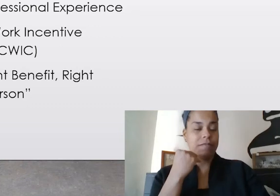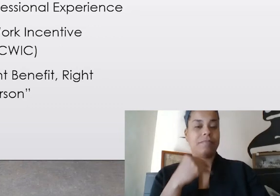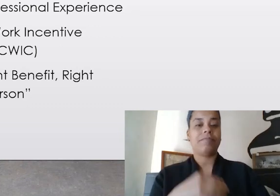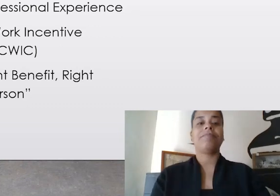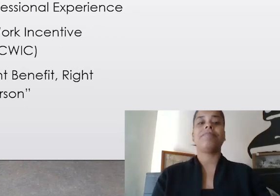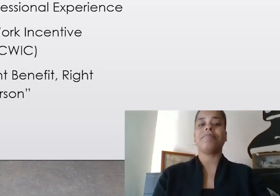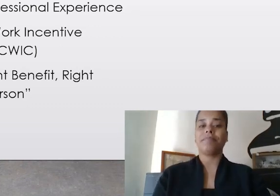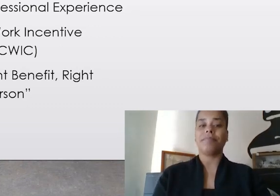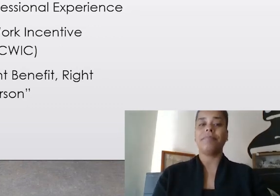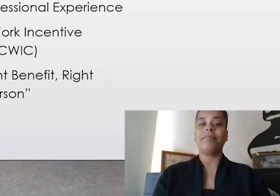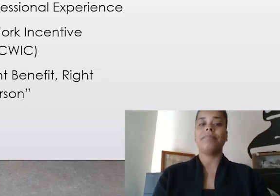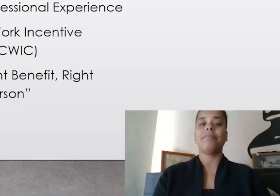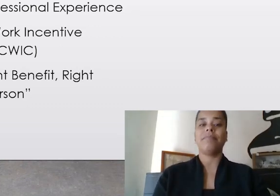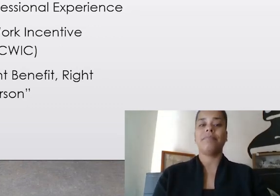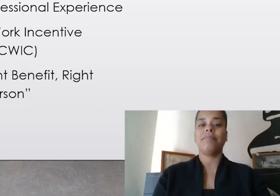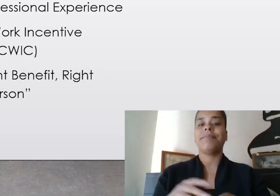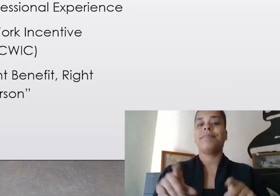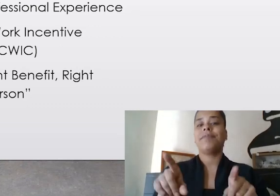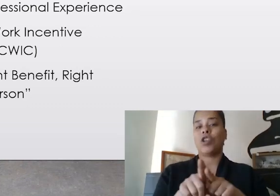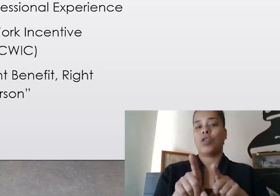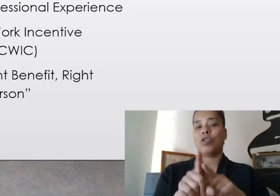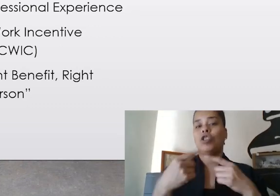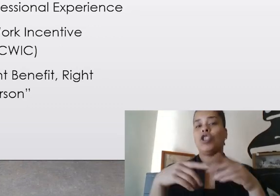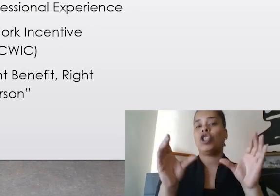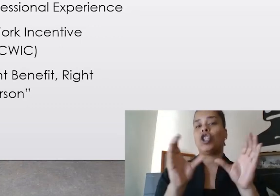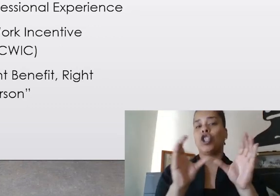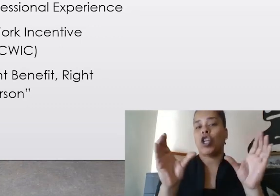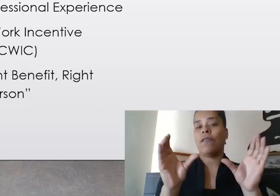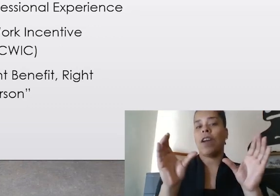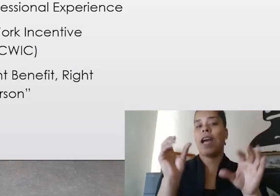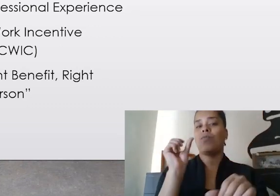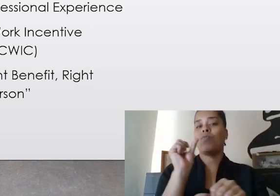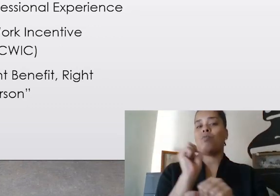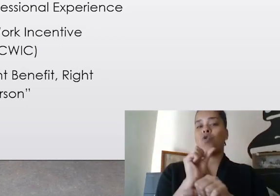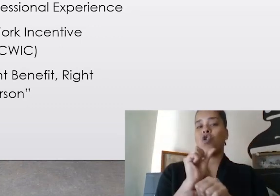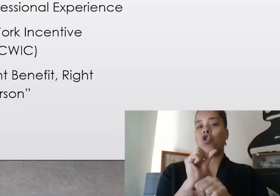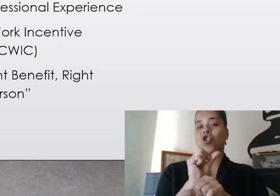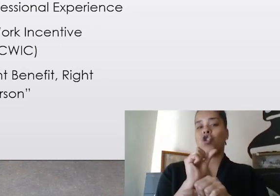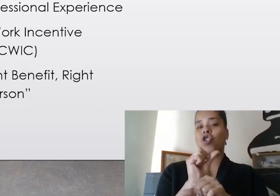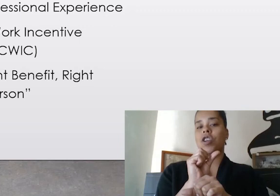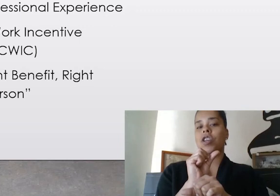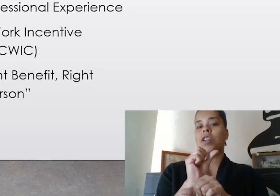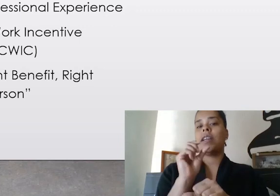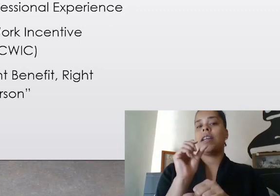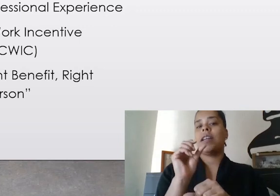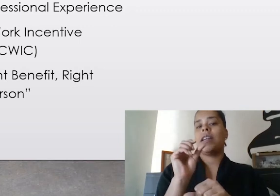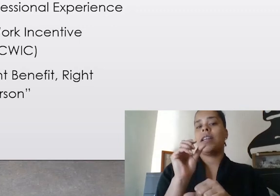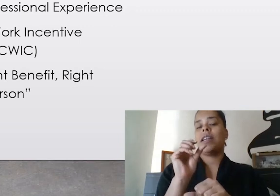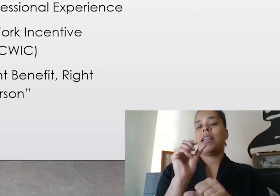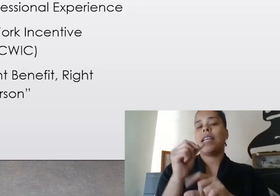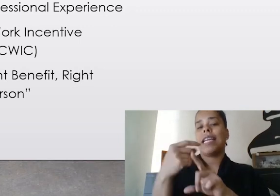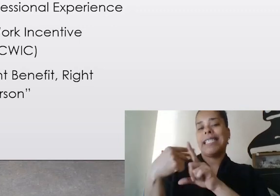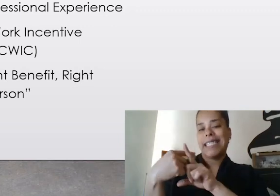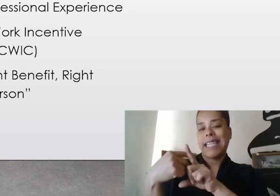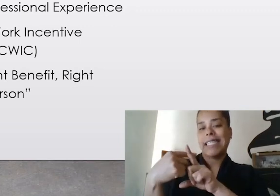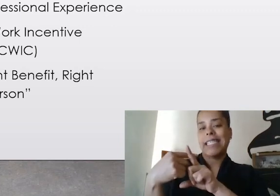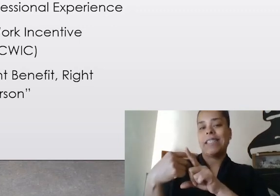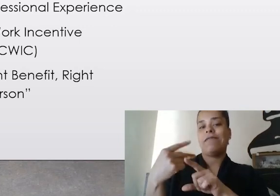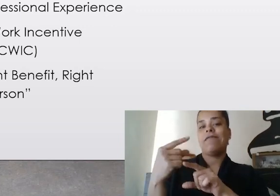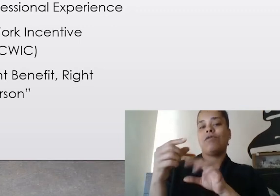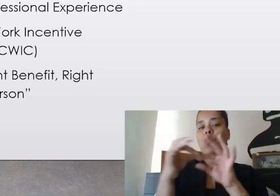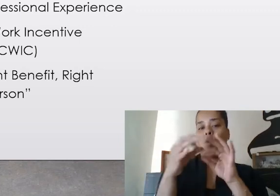a benefits advocate. I'm also a certified work incentive coordinator. So I help individuals who